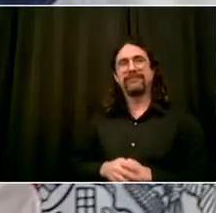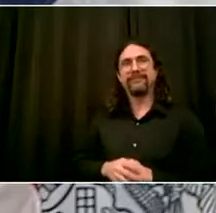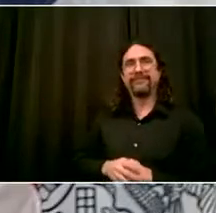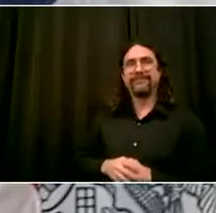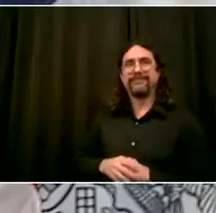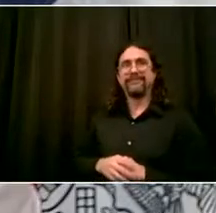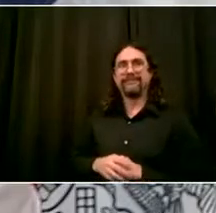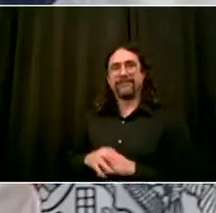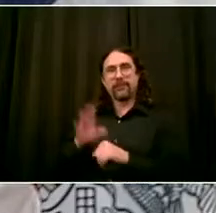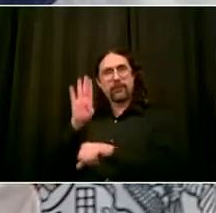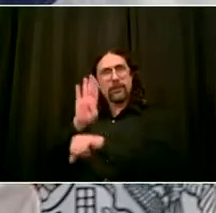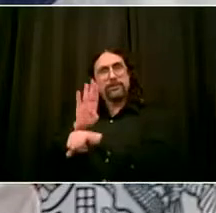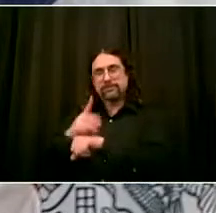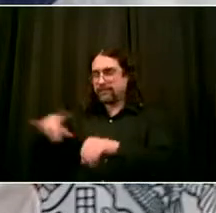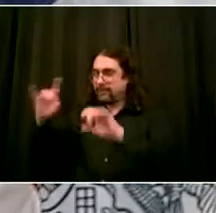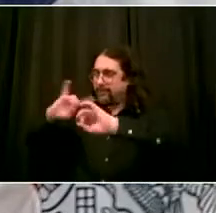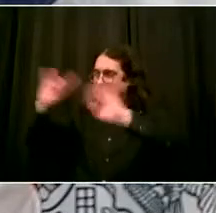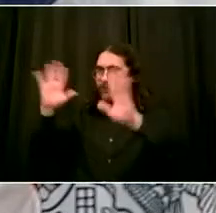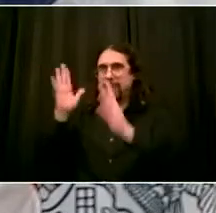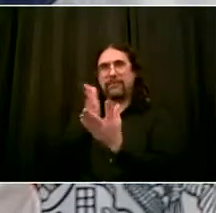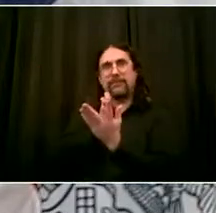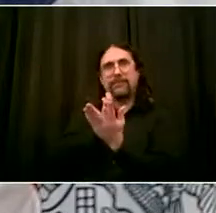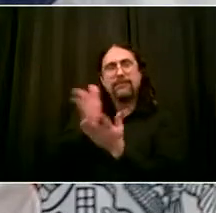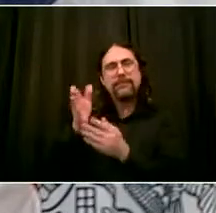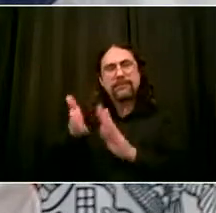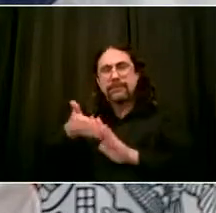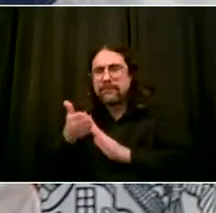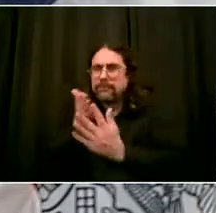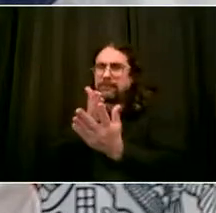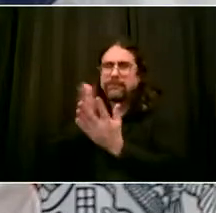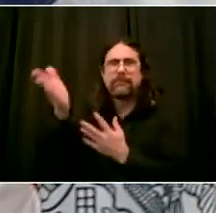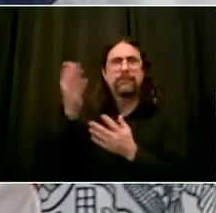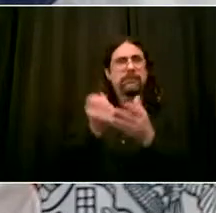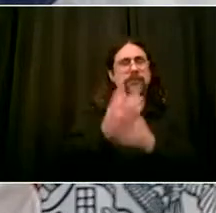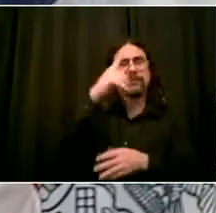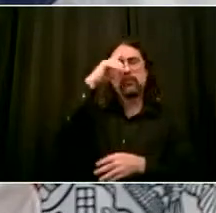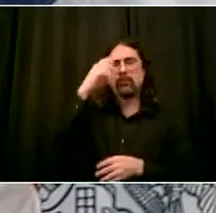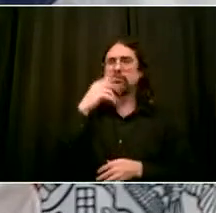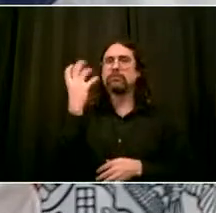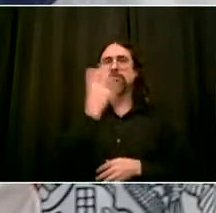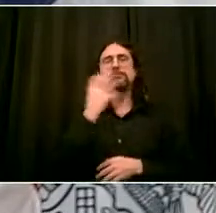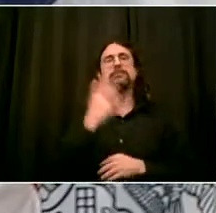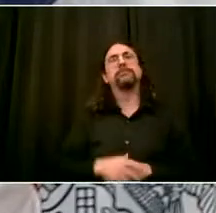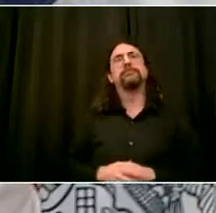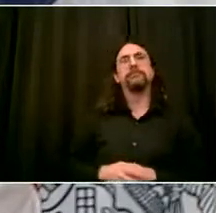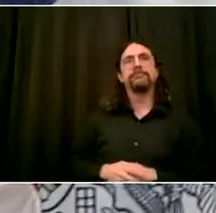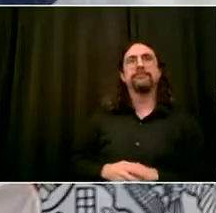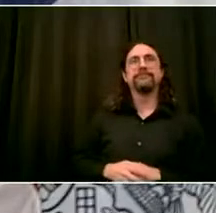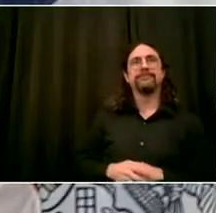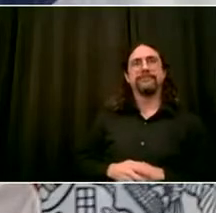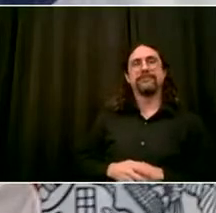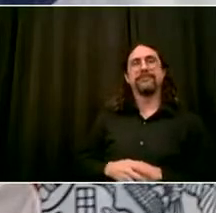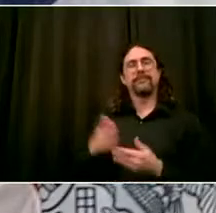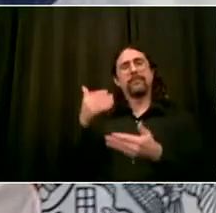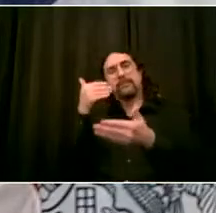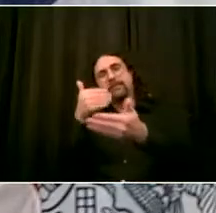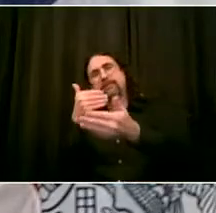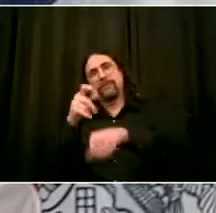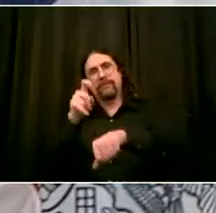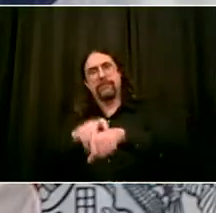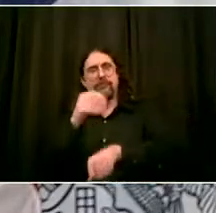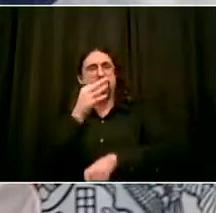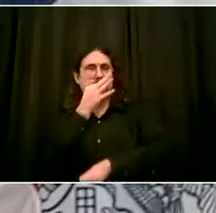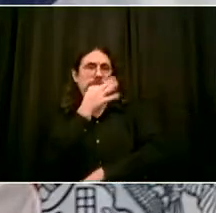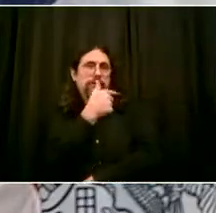now before the covid war is over so you know if we can get through this immediate Challenge and then the